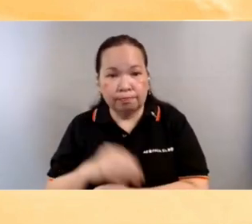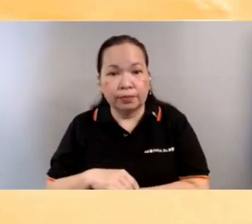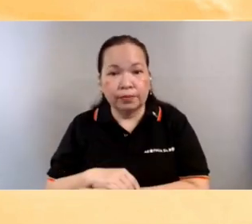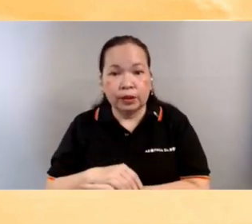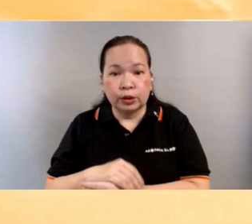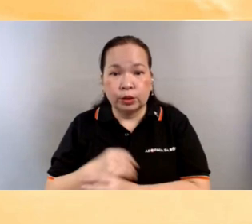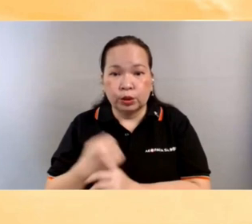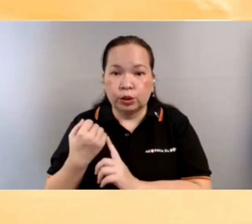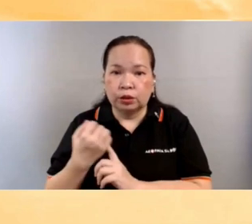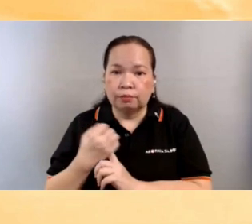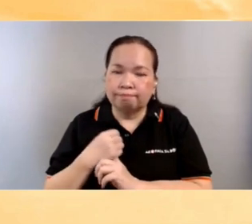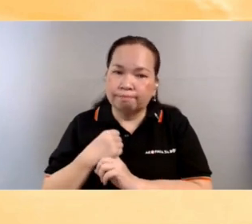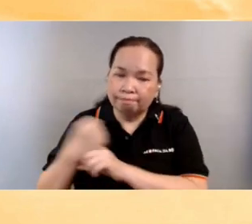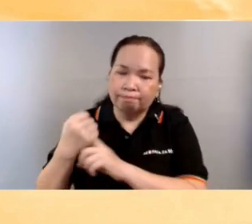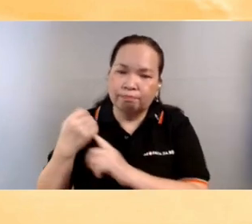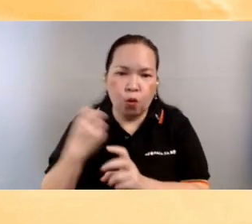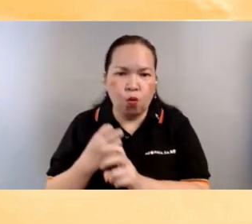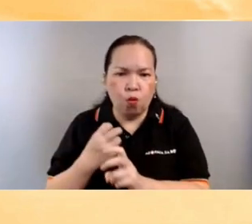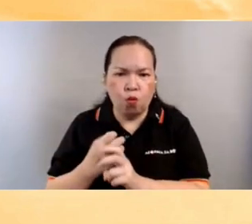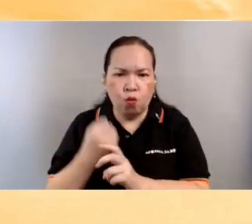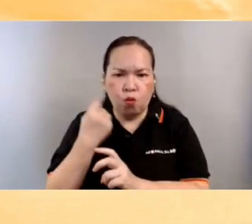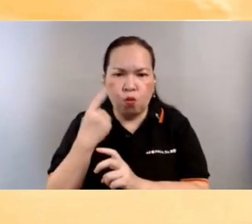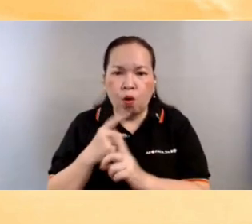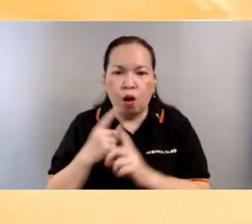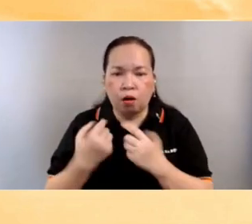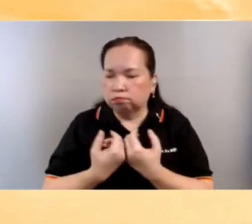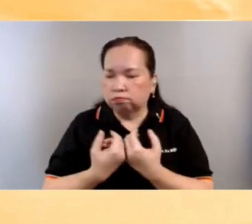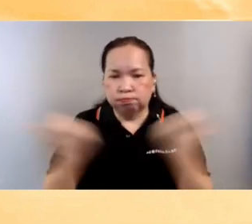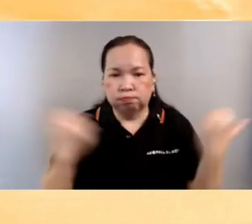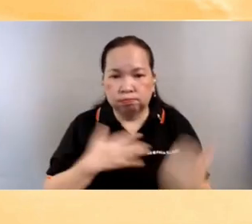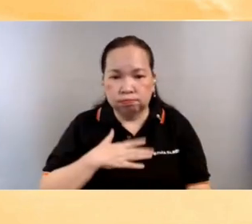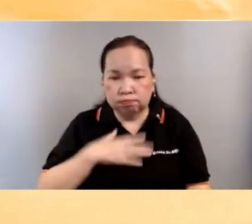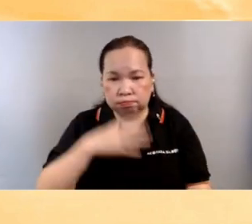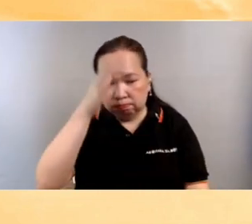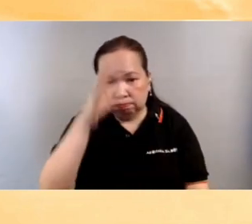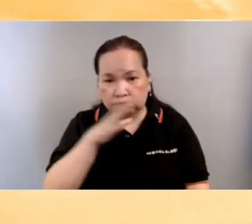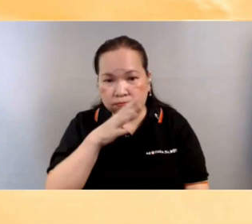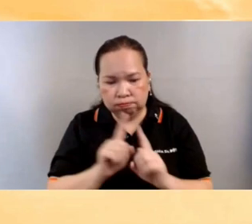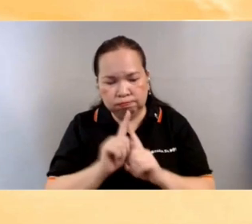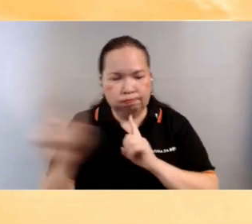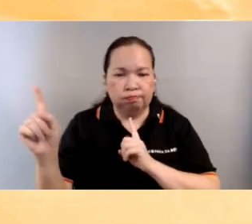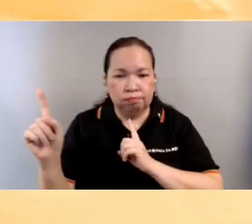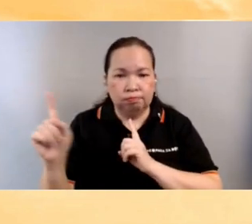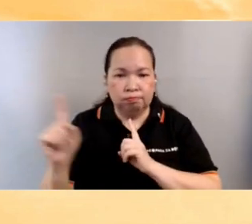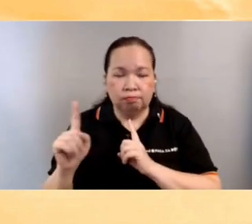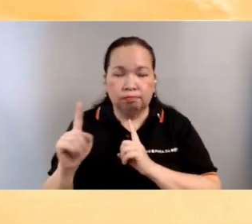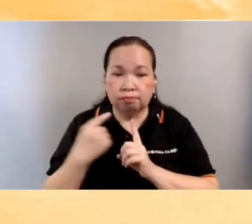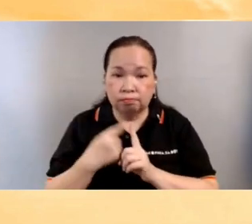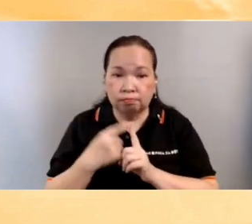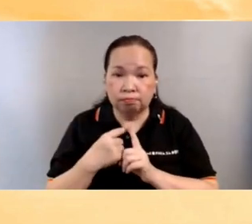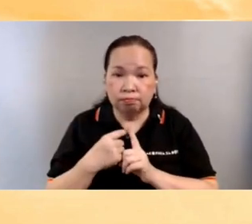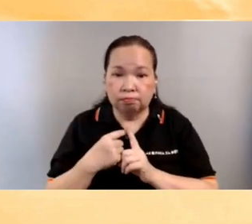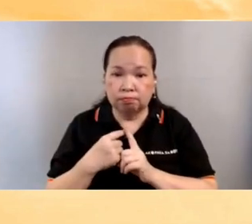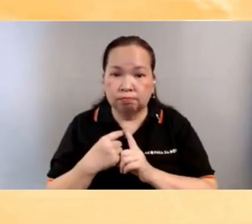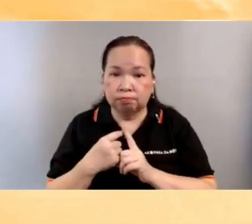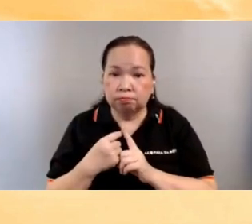was traumatic because I was separated from my family, and aside from that, I was rescued from the school.